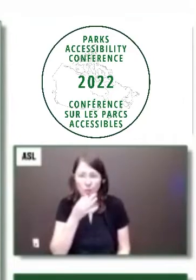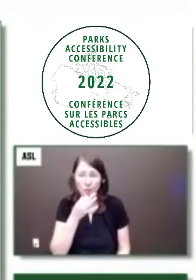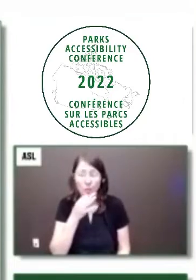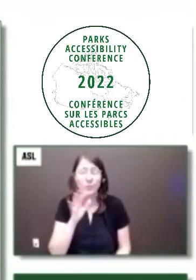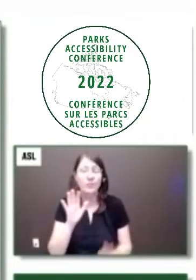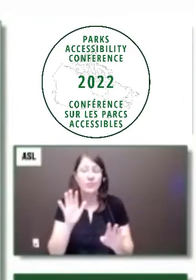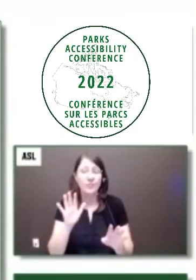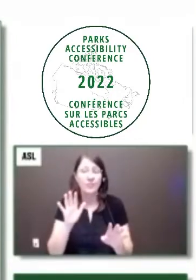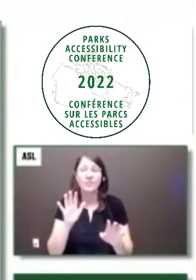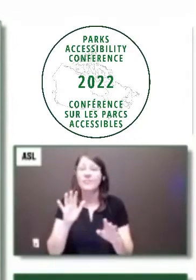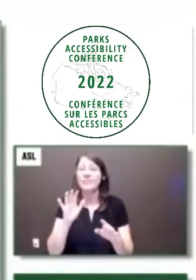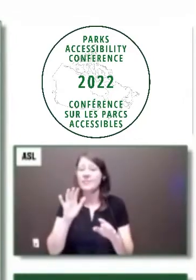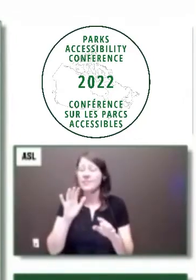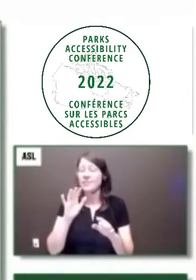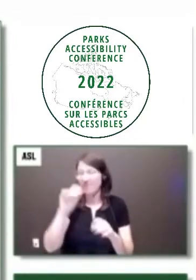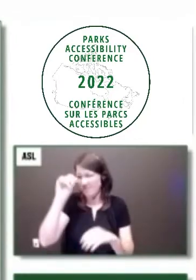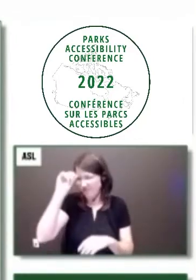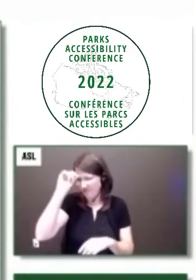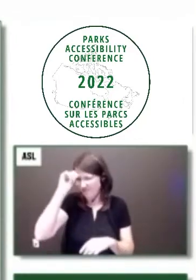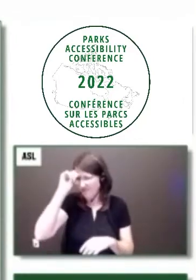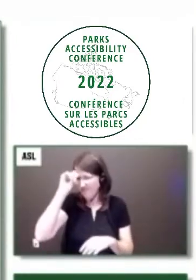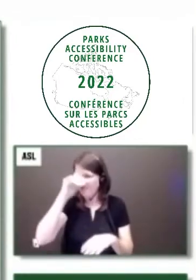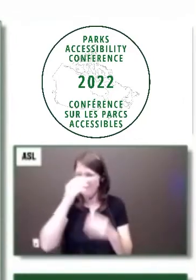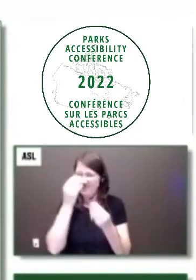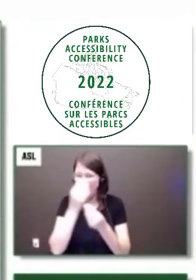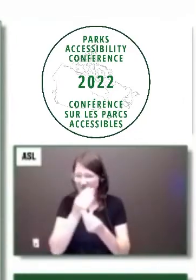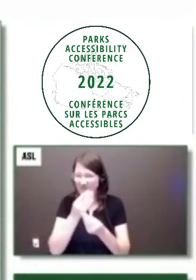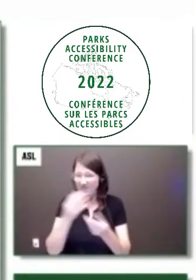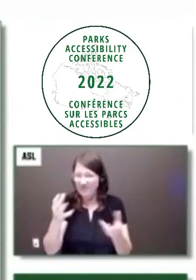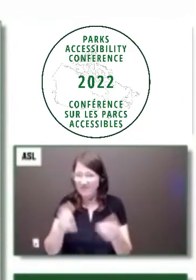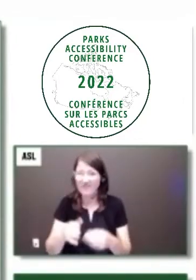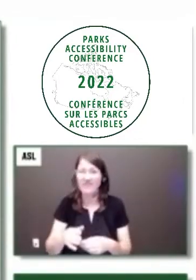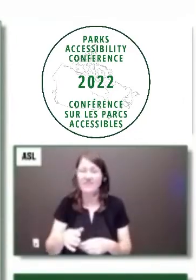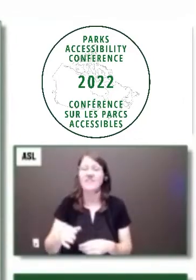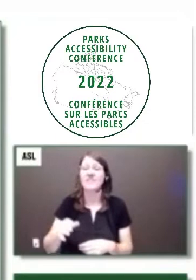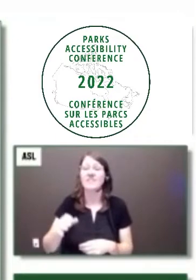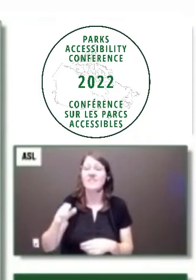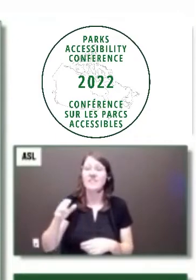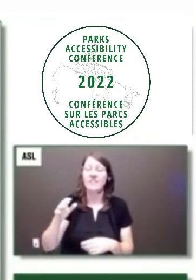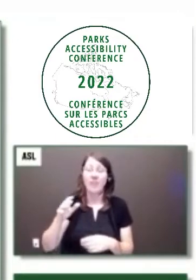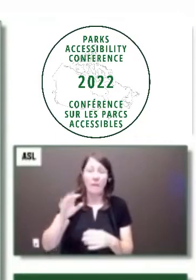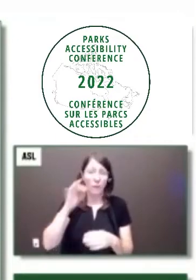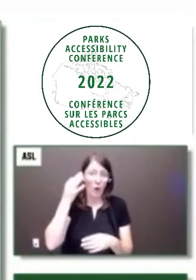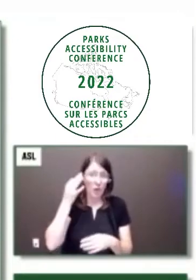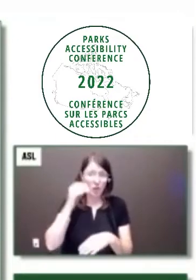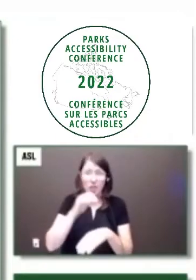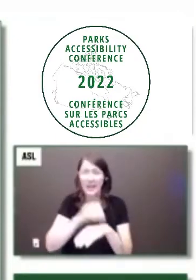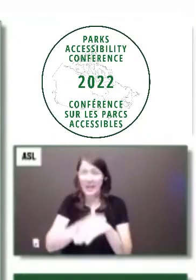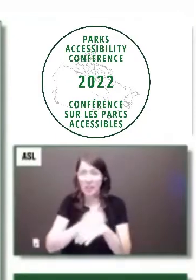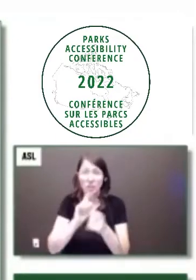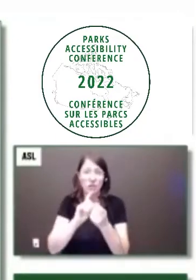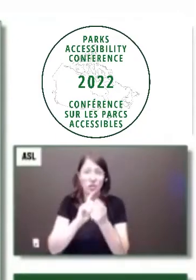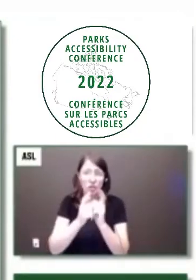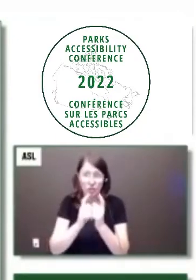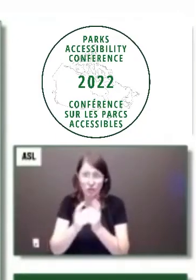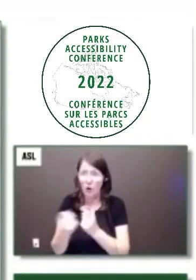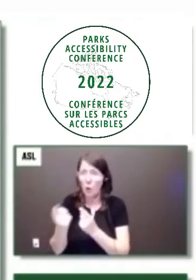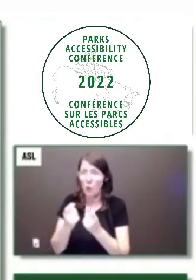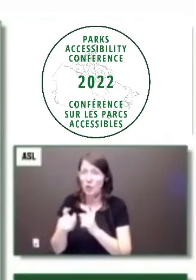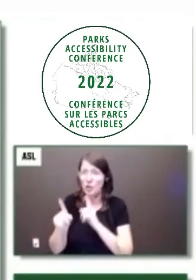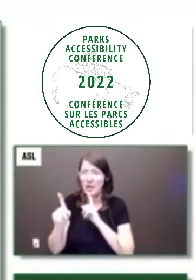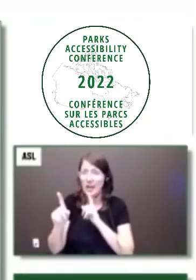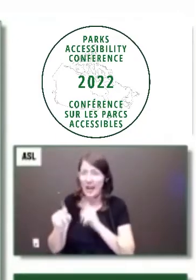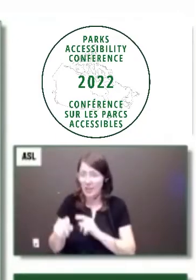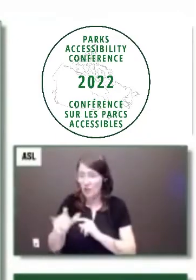French captions can be found in the chat. Our first speaker this hour is Lucy Diaz. Lucy is a passionate activist for